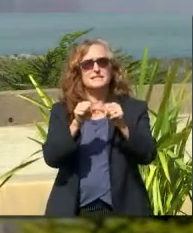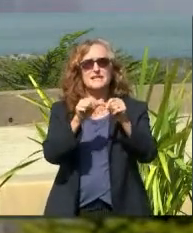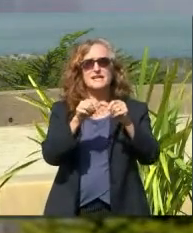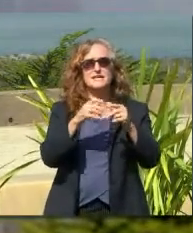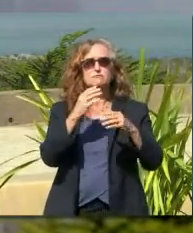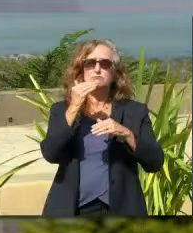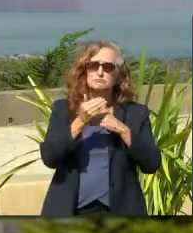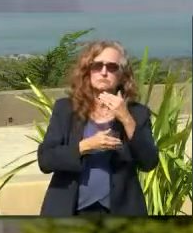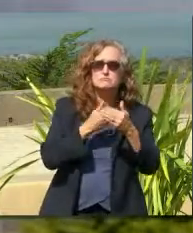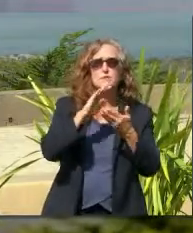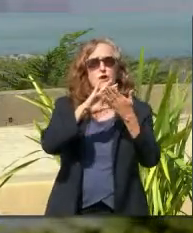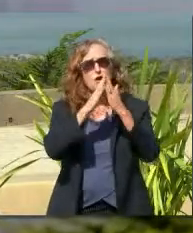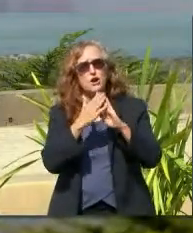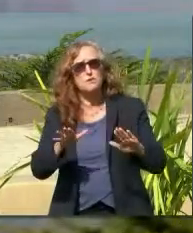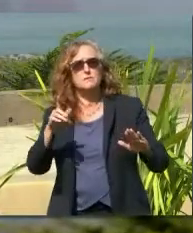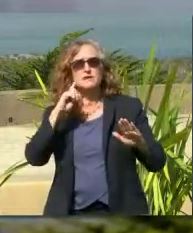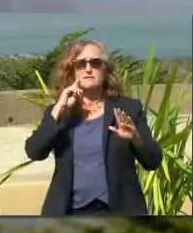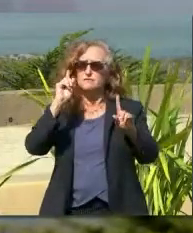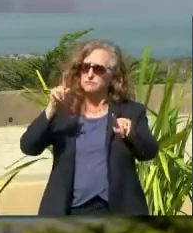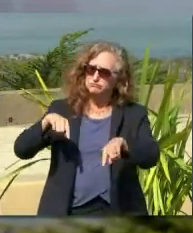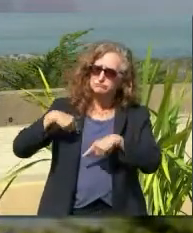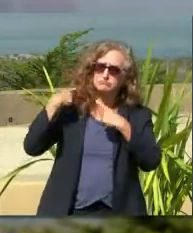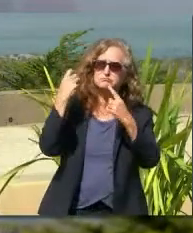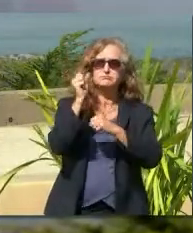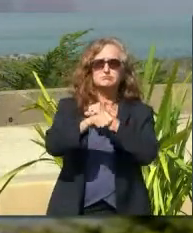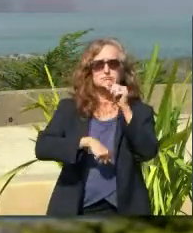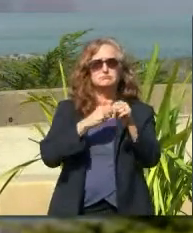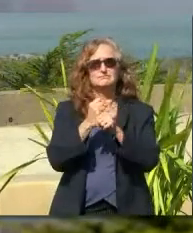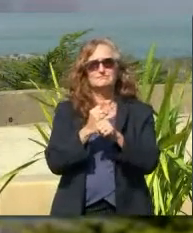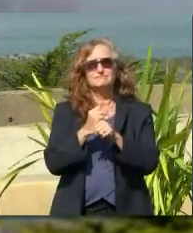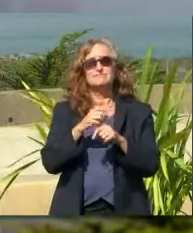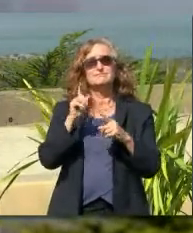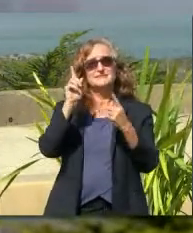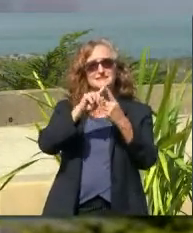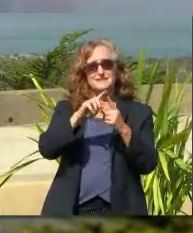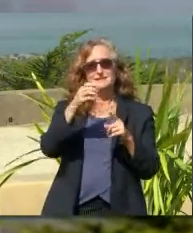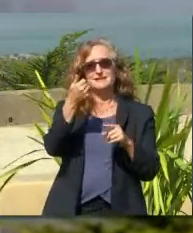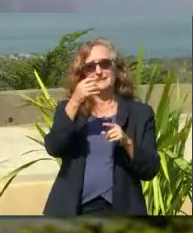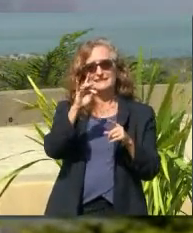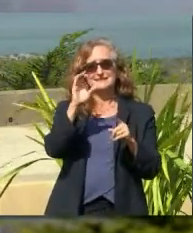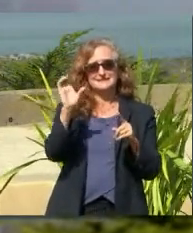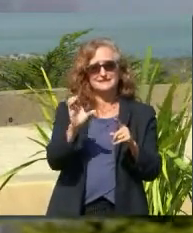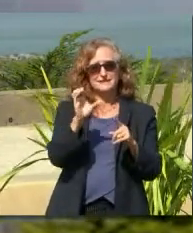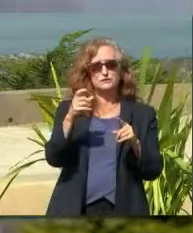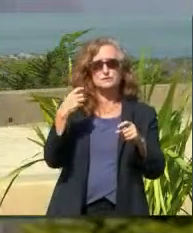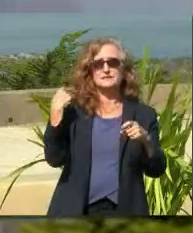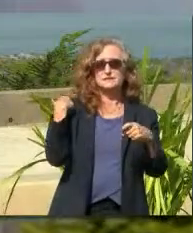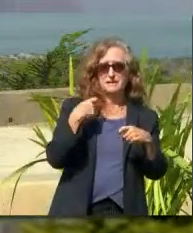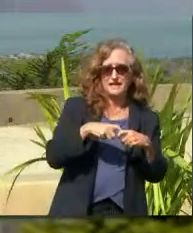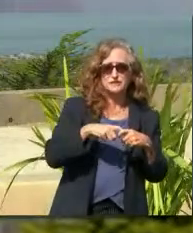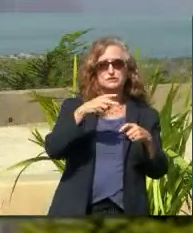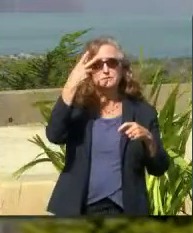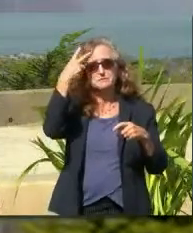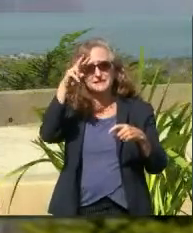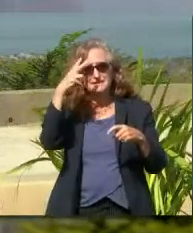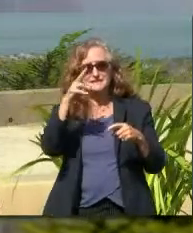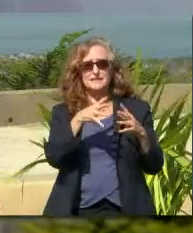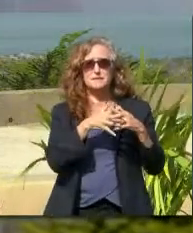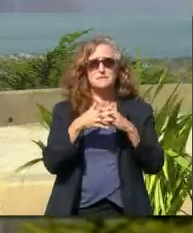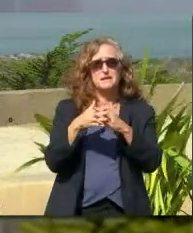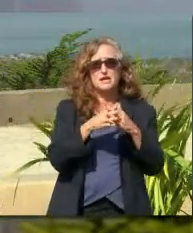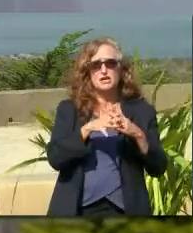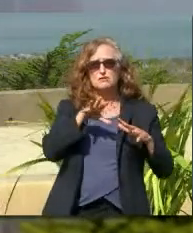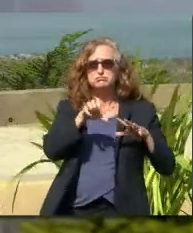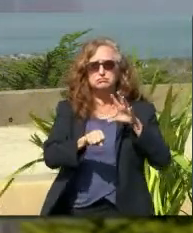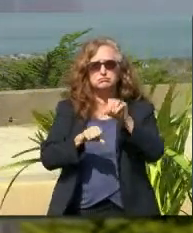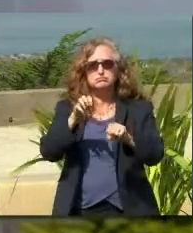for millennia. Beginning in the 18th century, Spanish, Mexican, and American colonization displaced